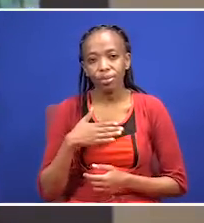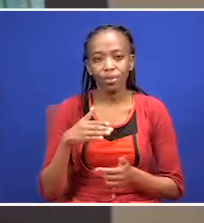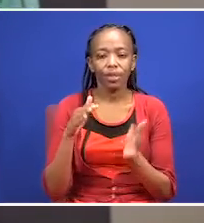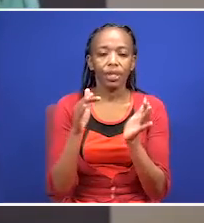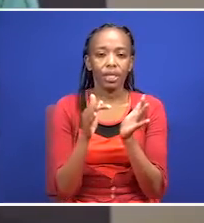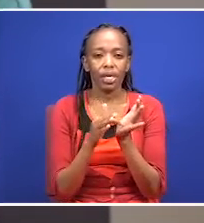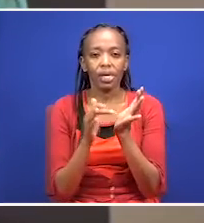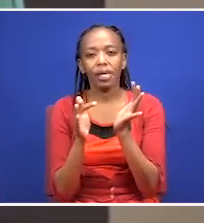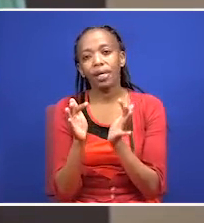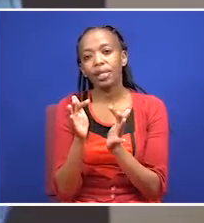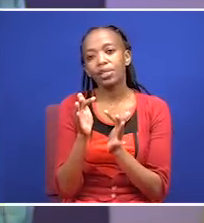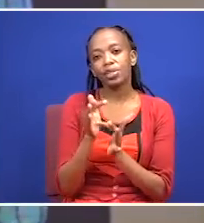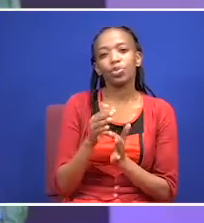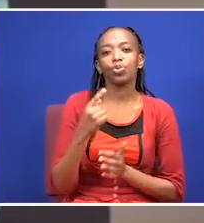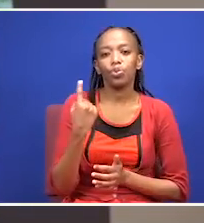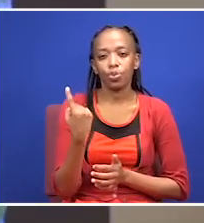is